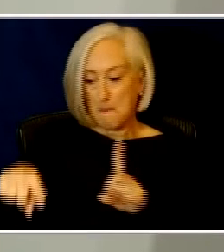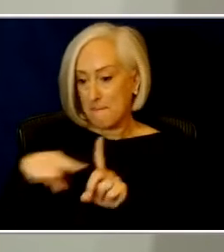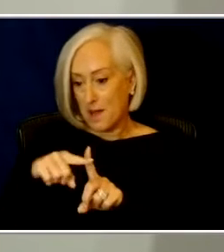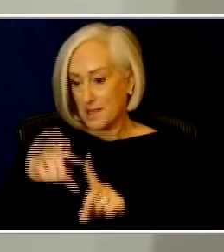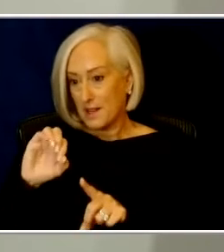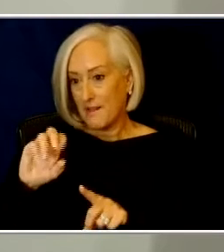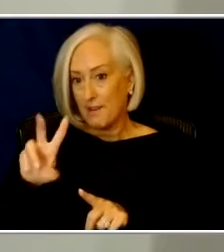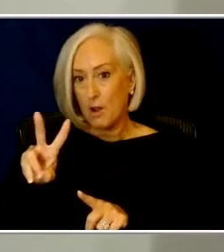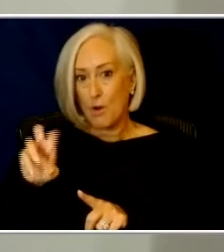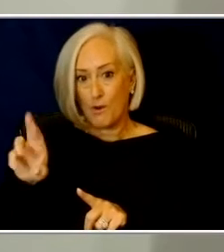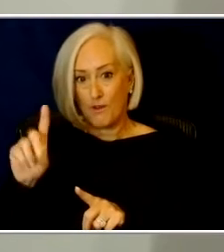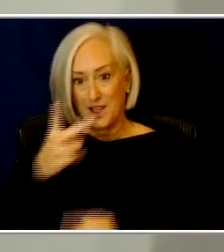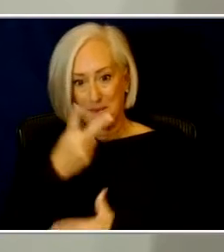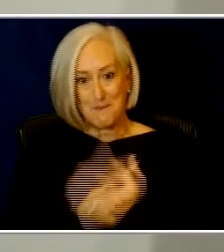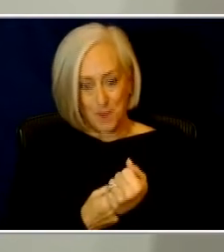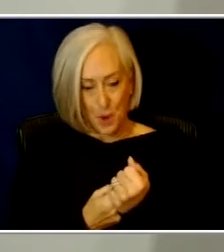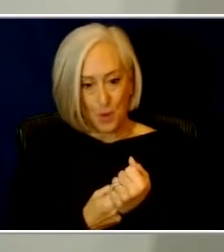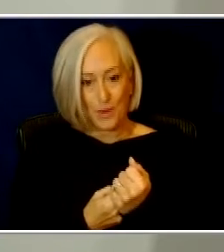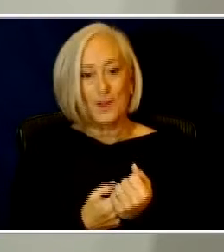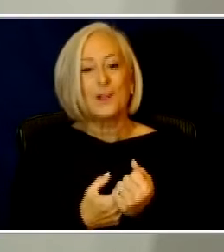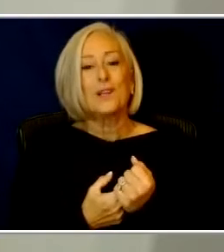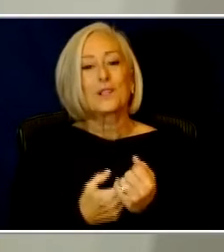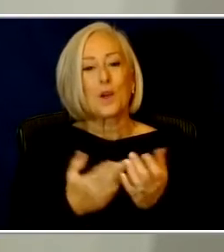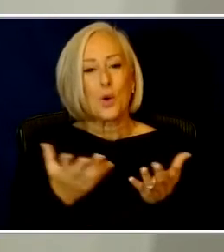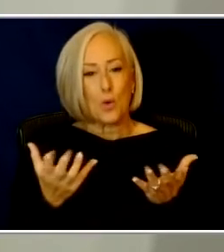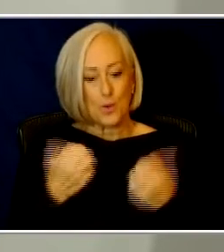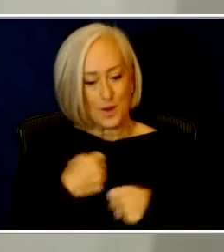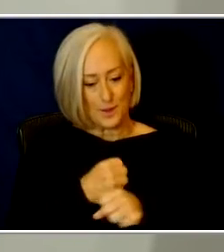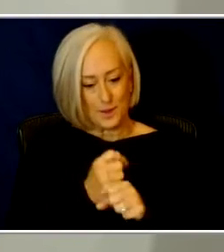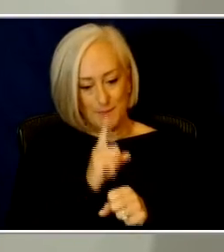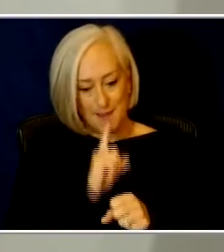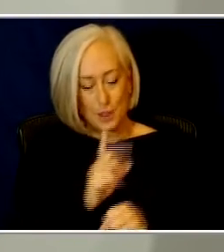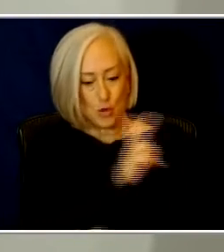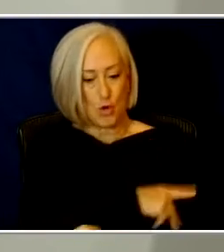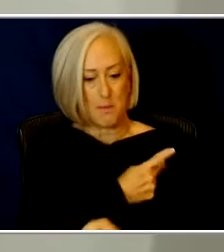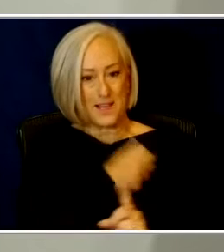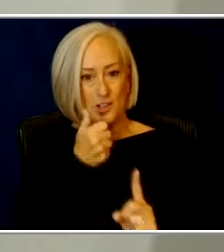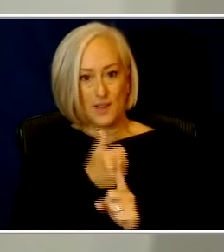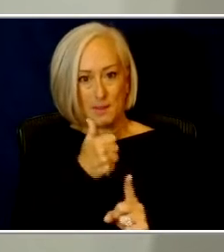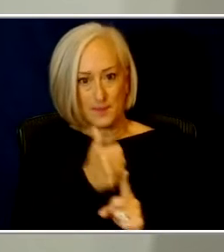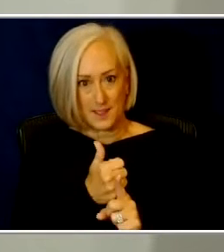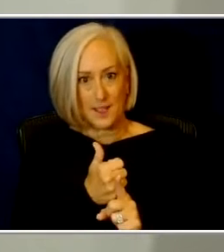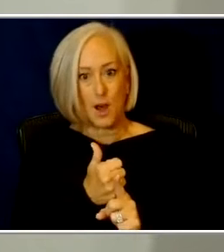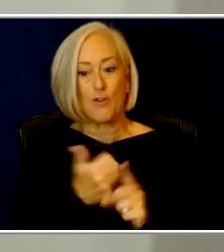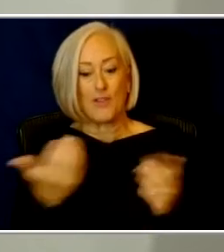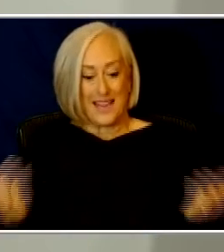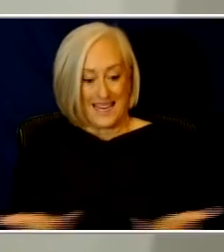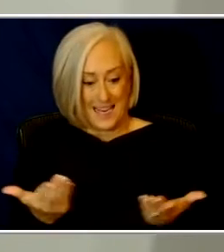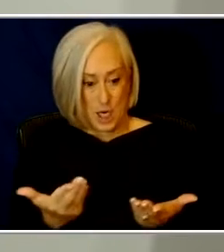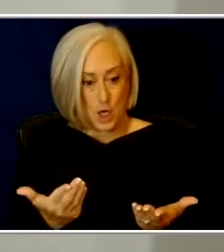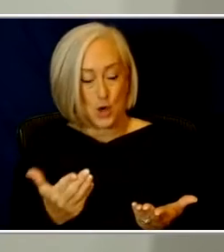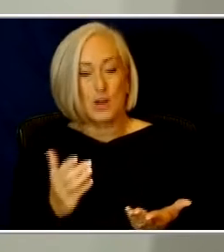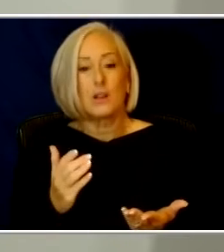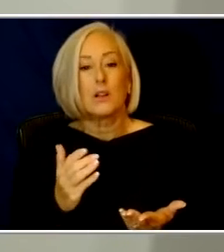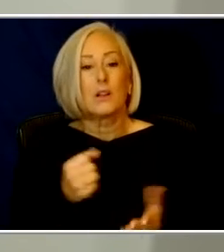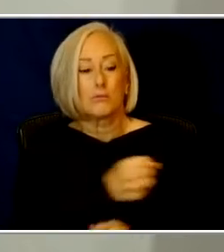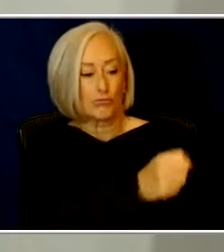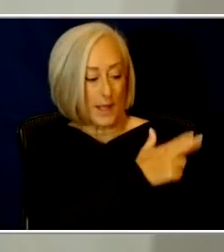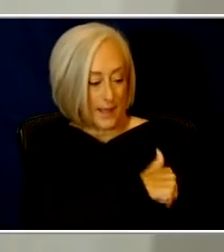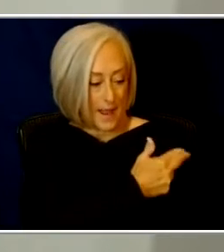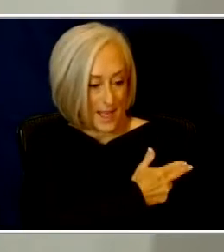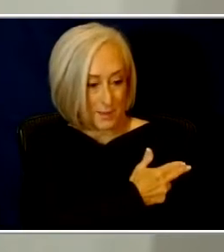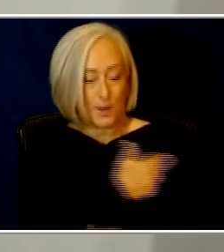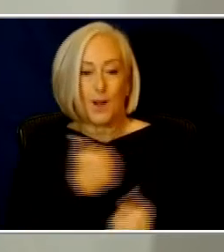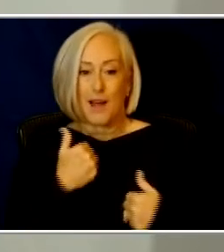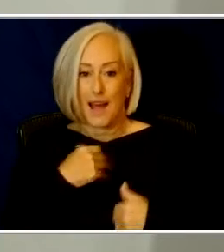we continue to make sure that patients who are inpatients are vaccinated for both flu and COVID when